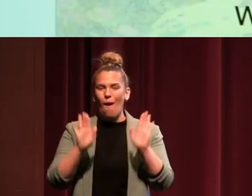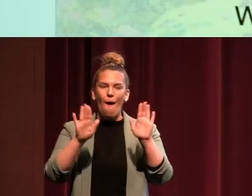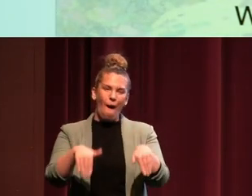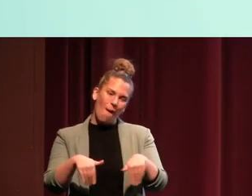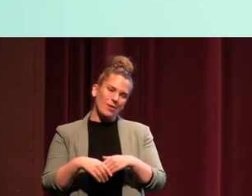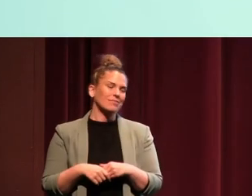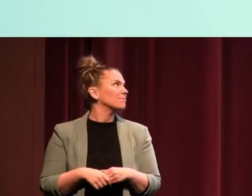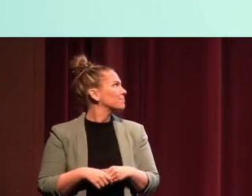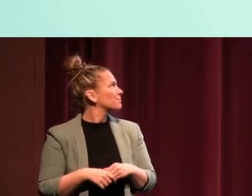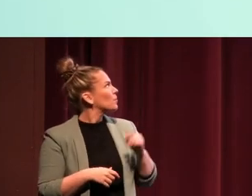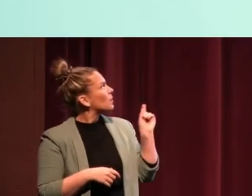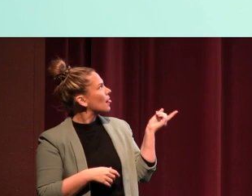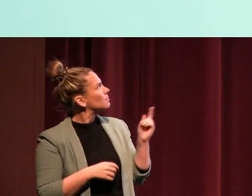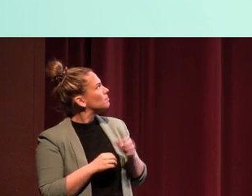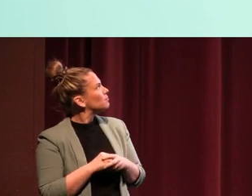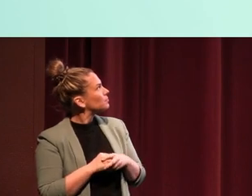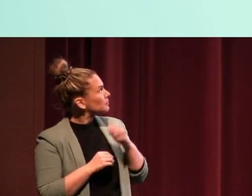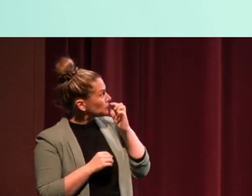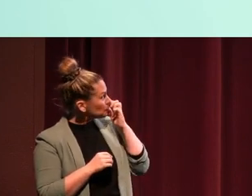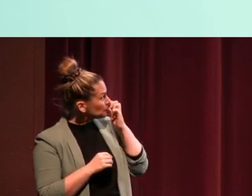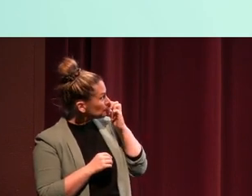There's the western larch.